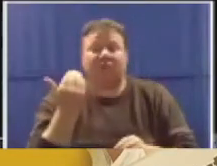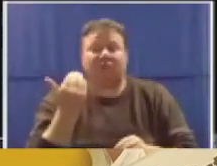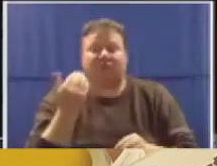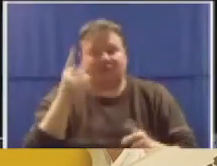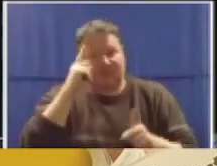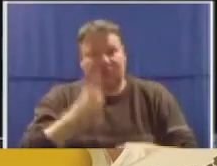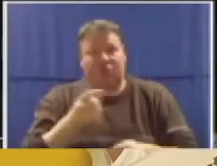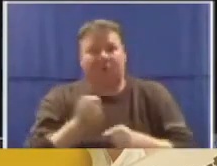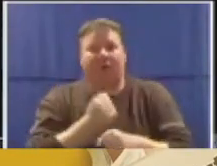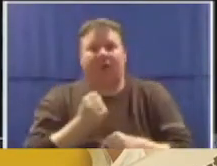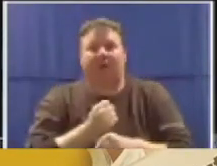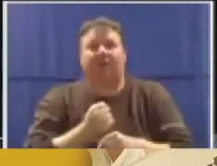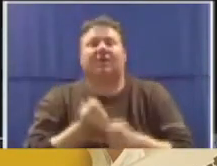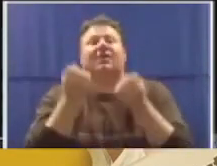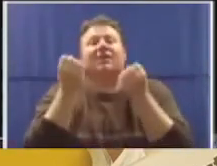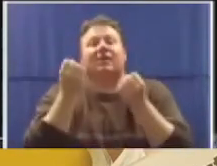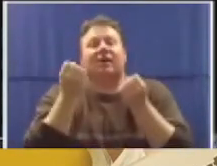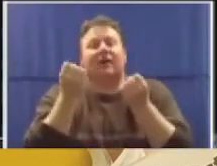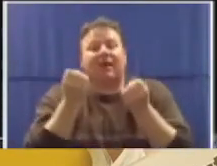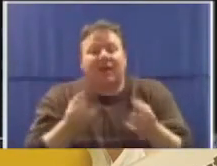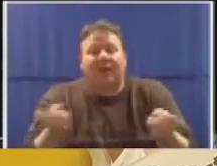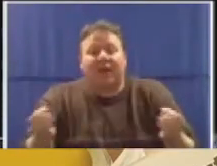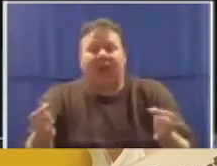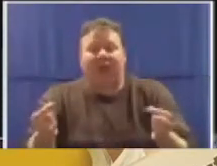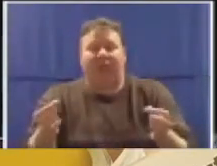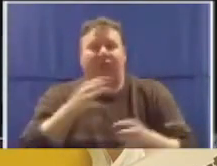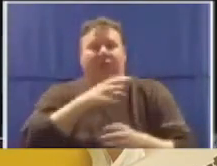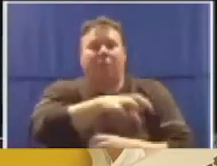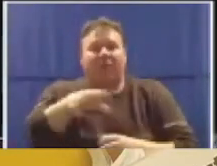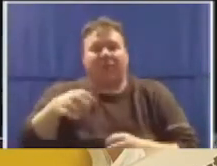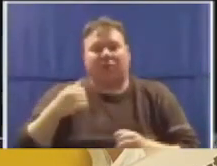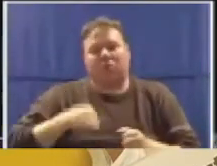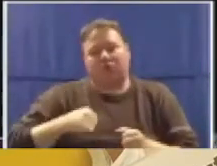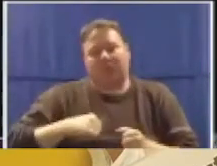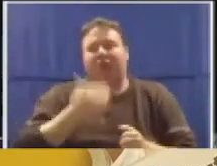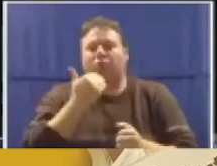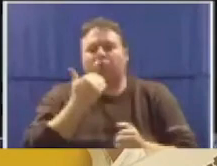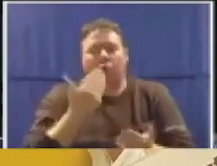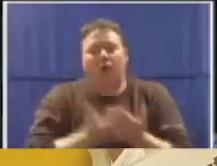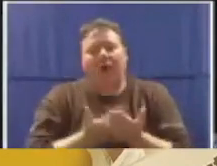and the functions to the provinces and municipalities who can. I thank you.